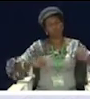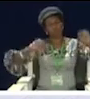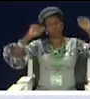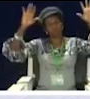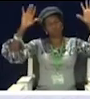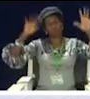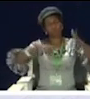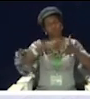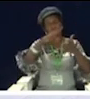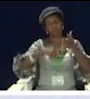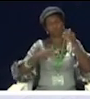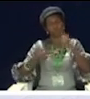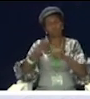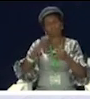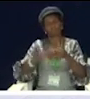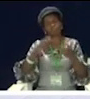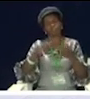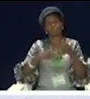me?